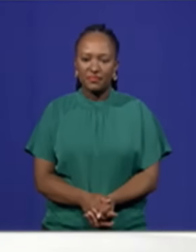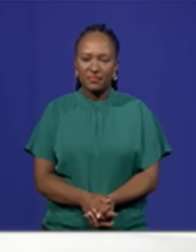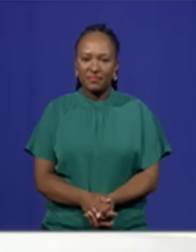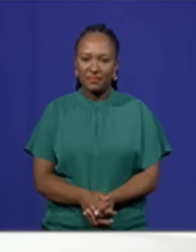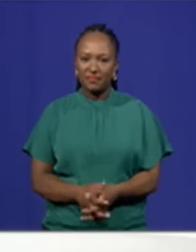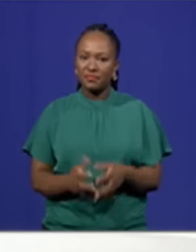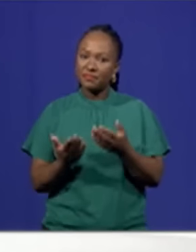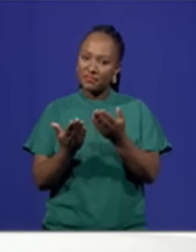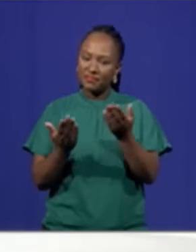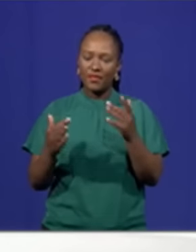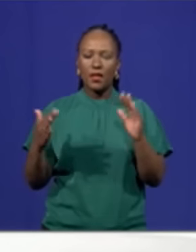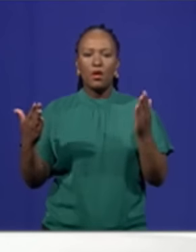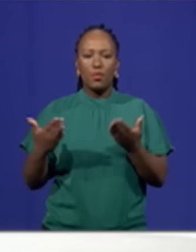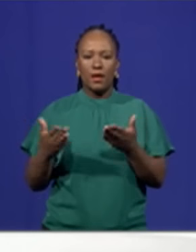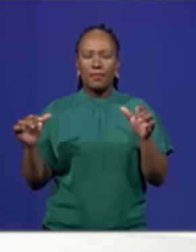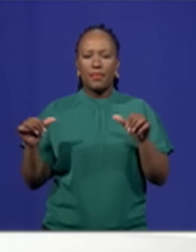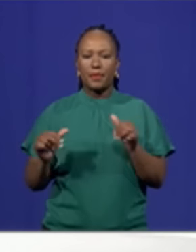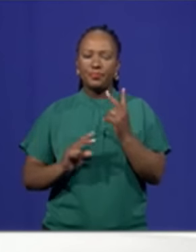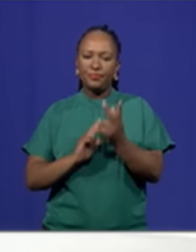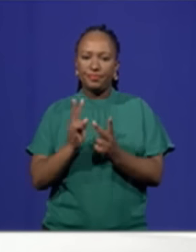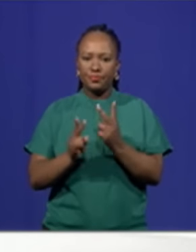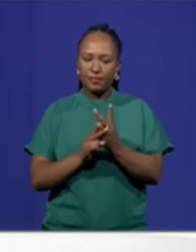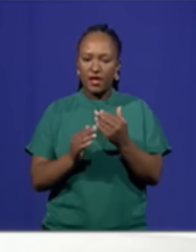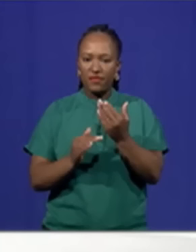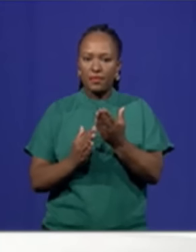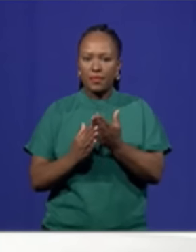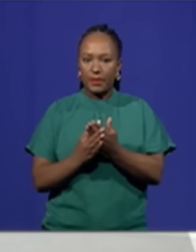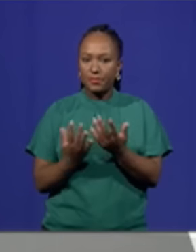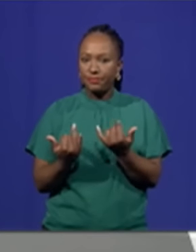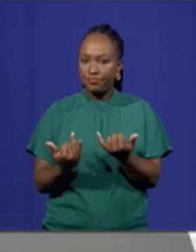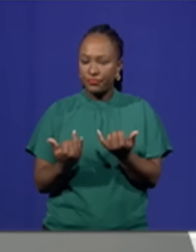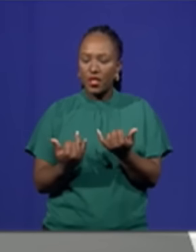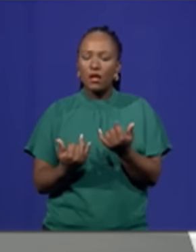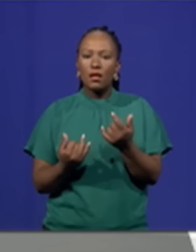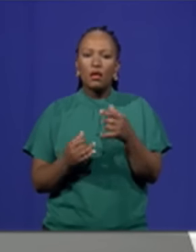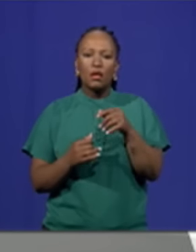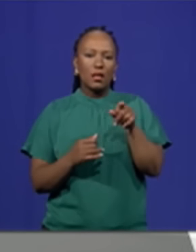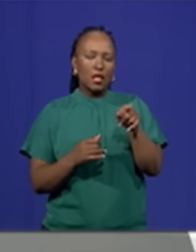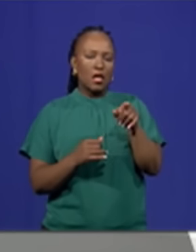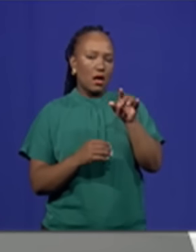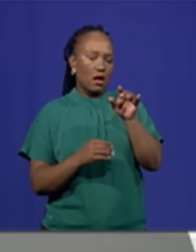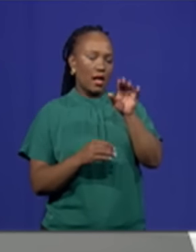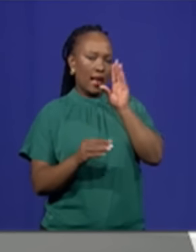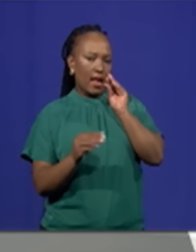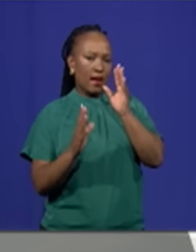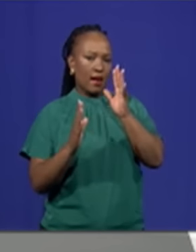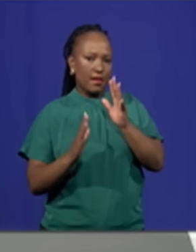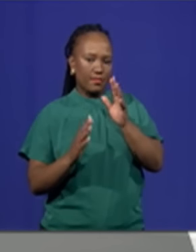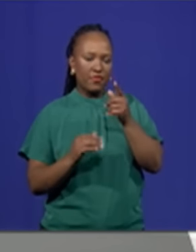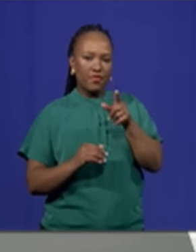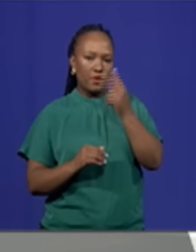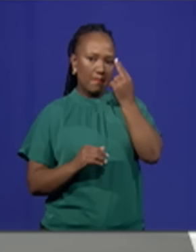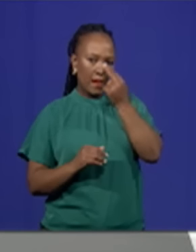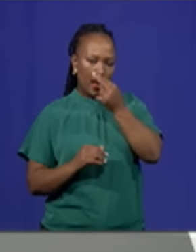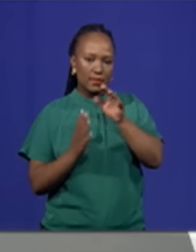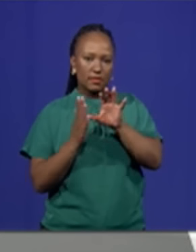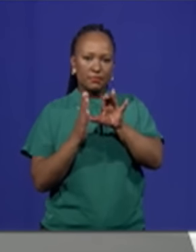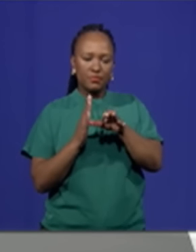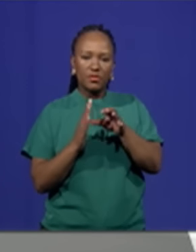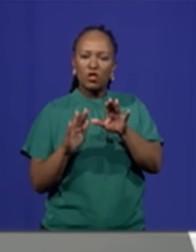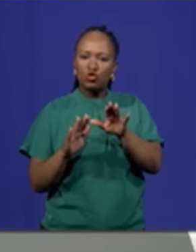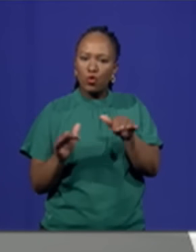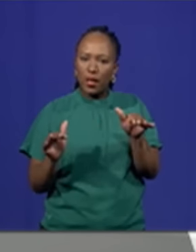Re boe gape re go amogela mogaetso mo karolong ya bobedi mme re di tsweletse ka gore baithuti ba sekolo sa Action for Blind and Disabled Children kwa Ruadepoort